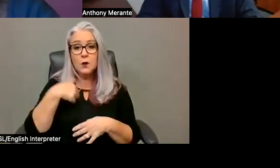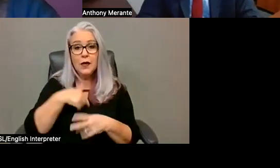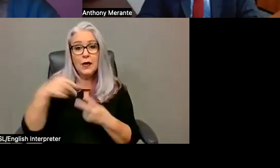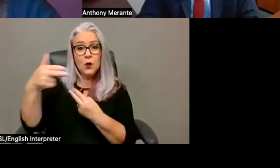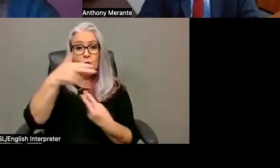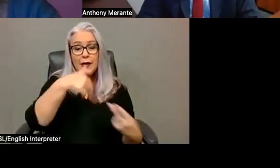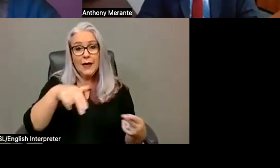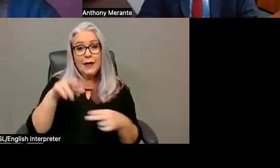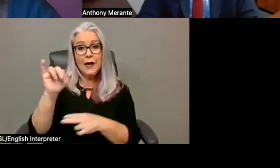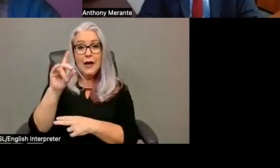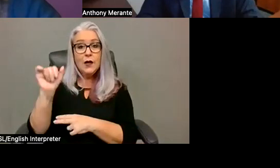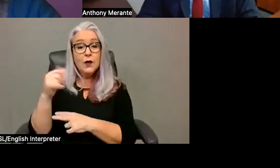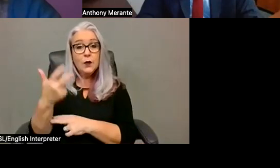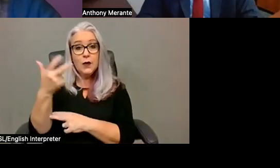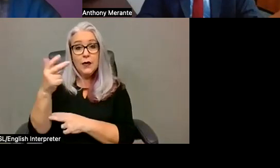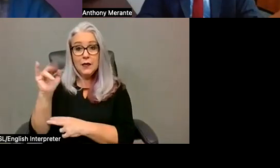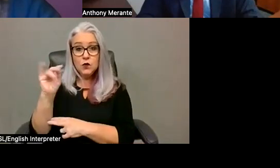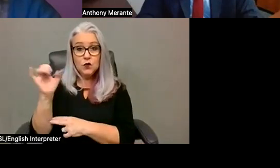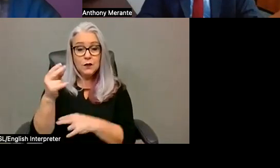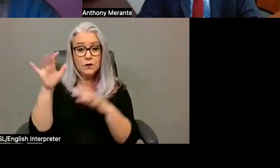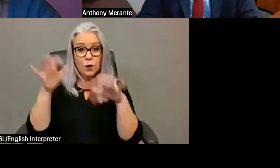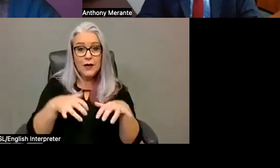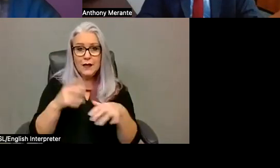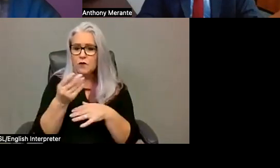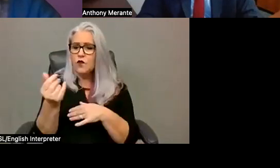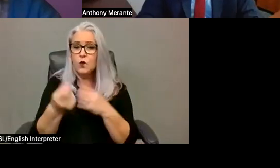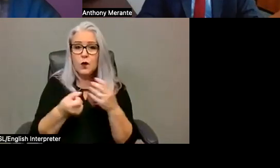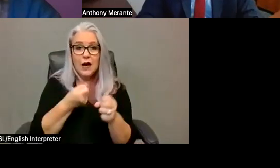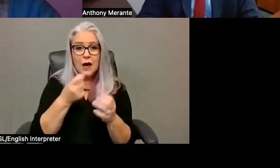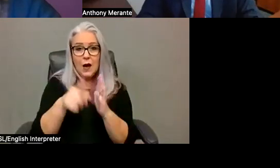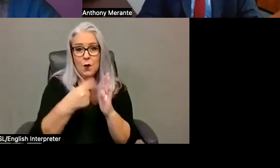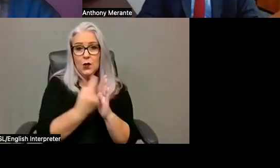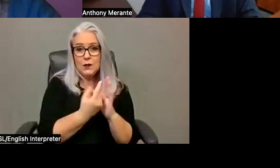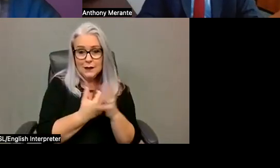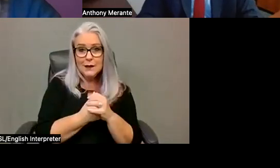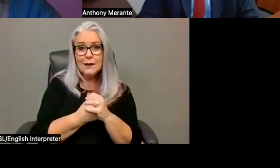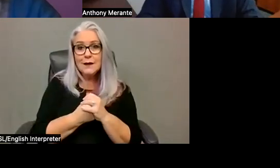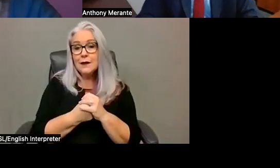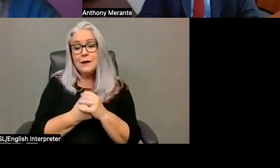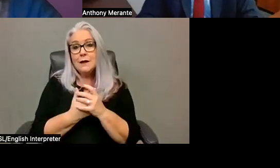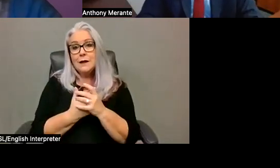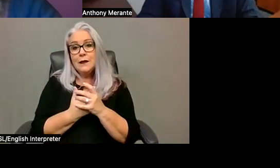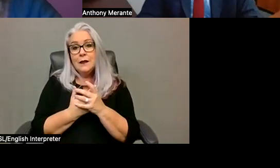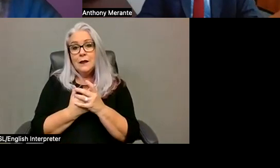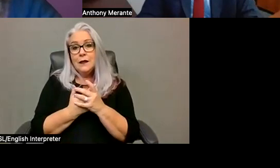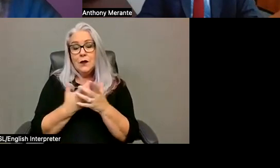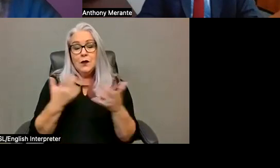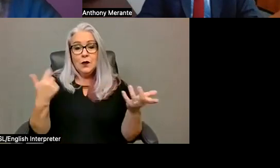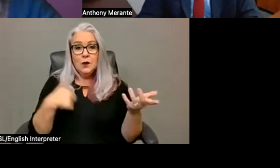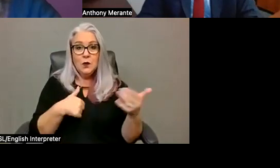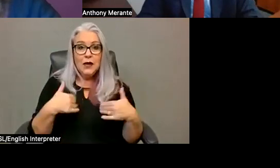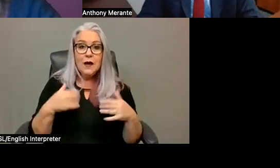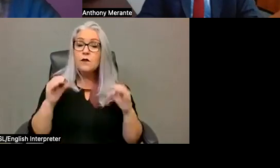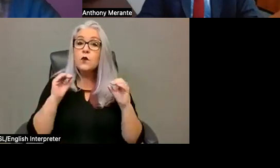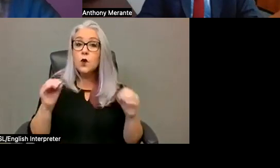inches of rain in a matter of a short few hours. There is no system